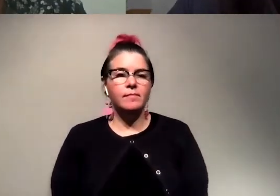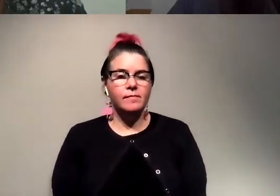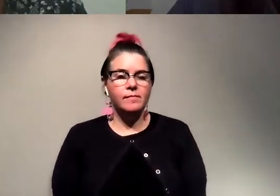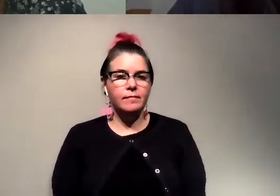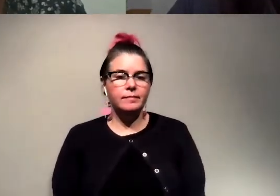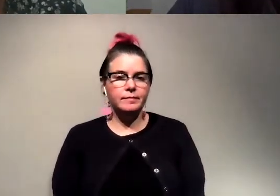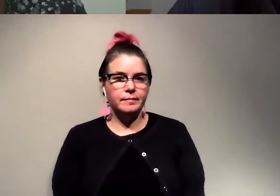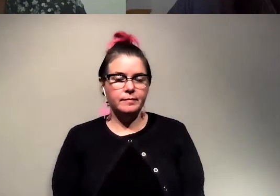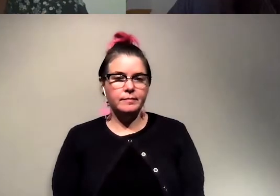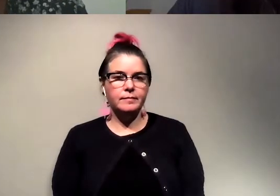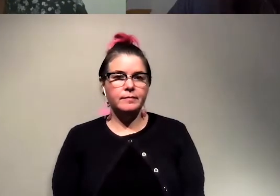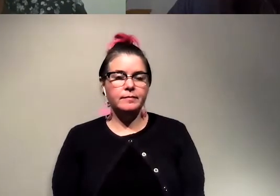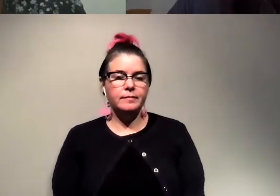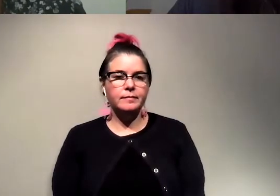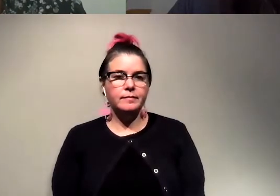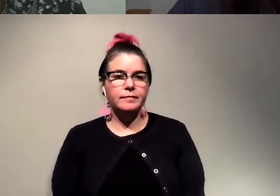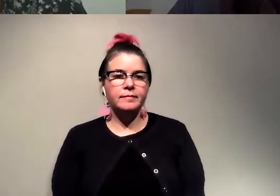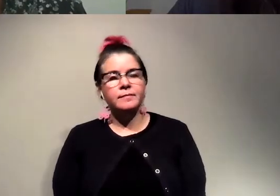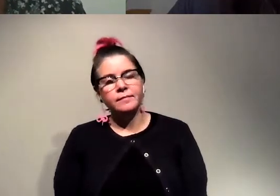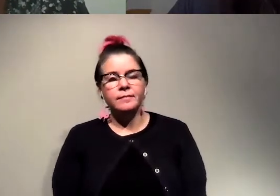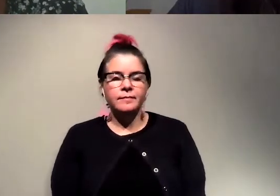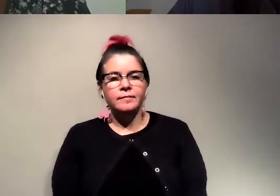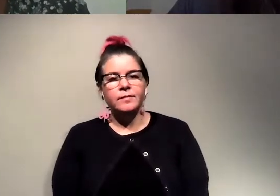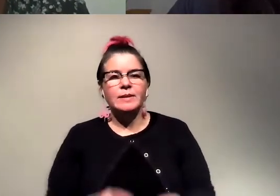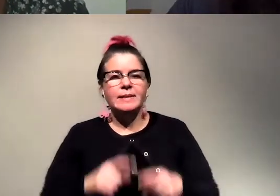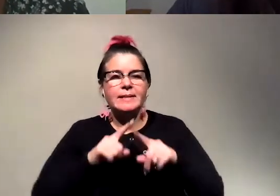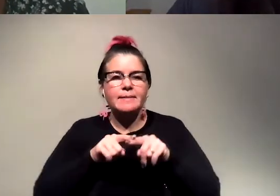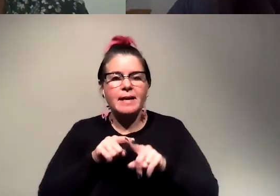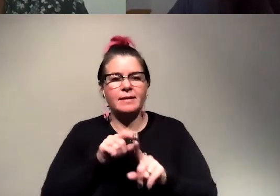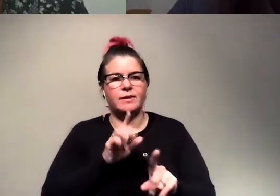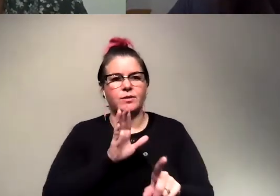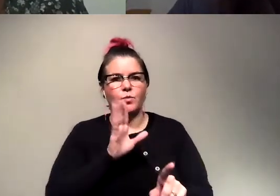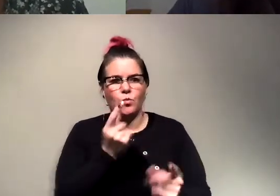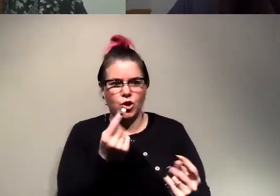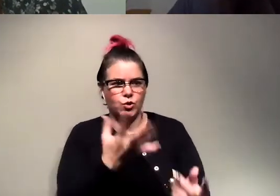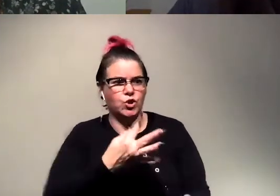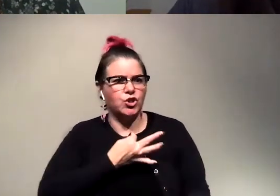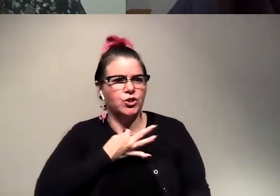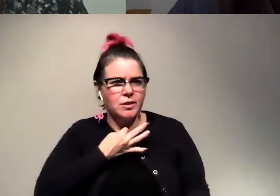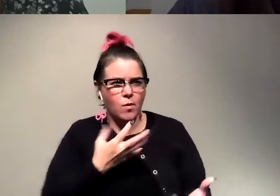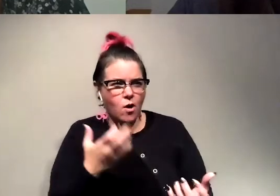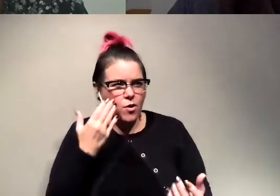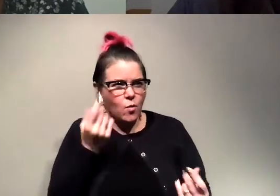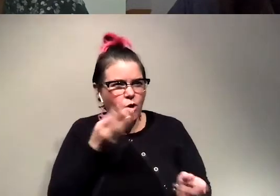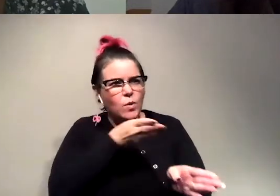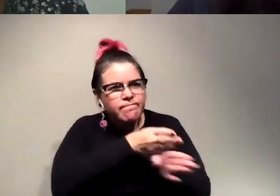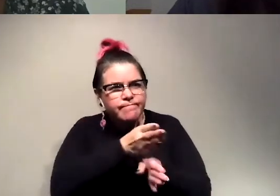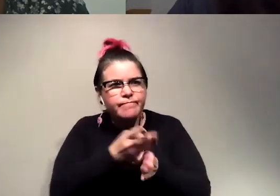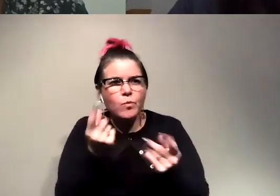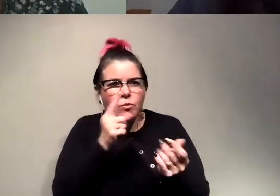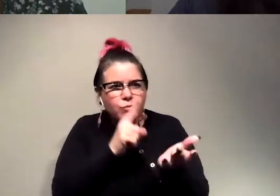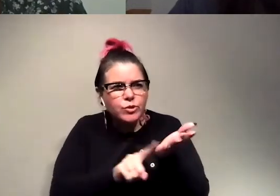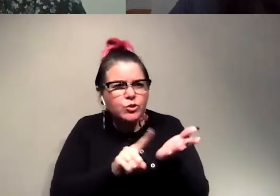It really is dependent on what you want to know and what your field is, what your research